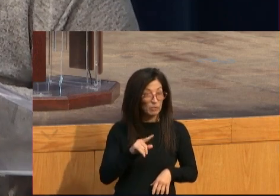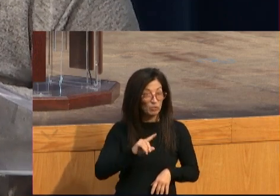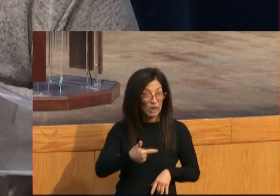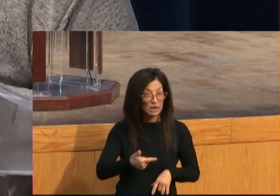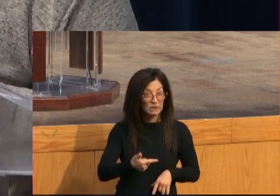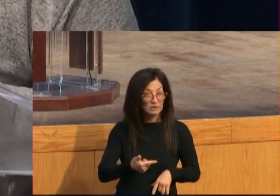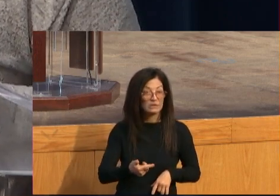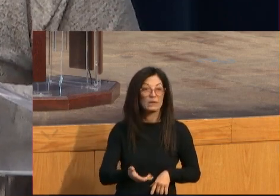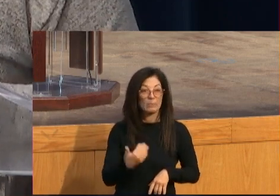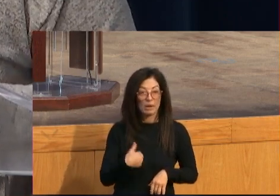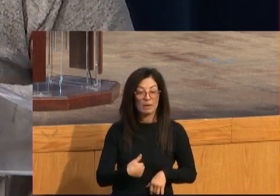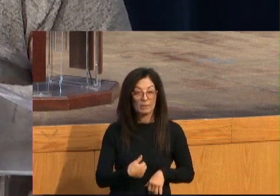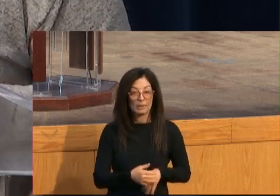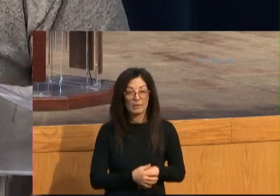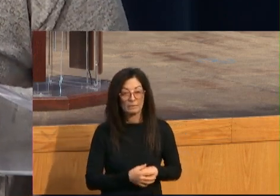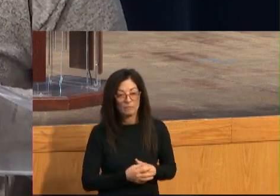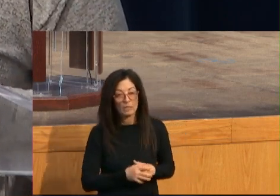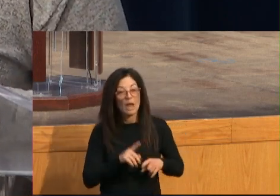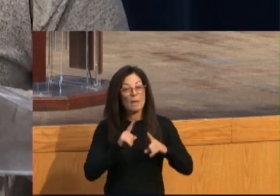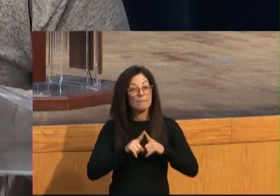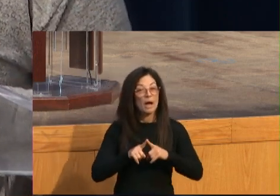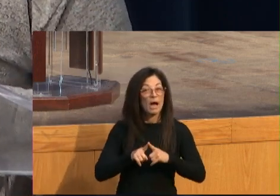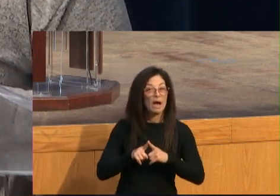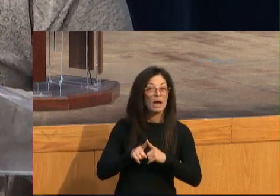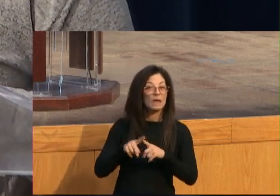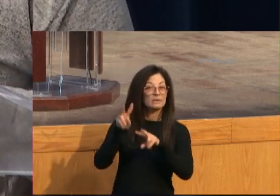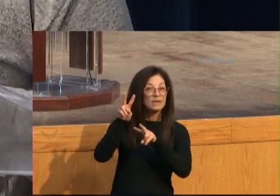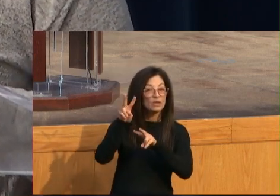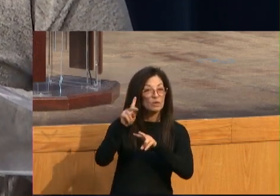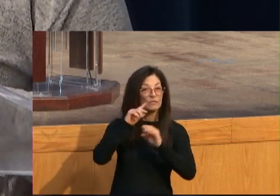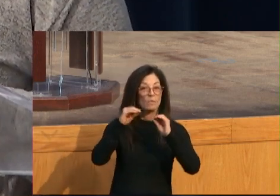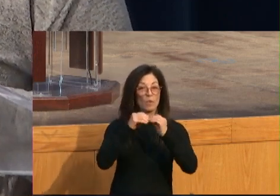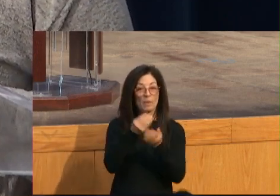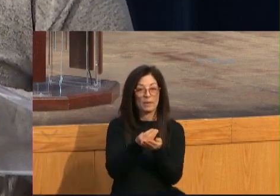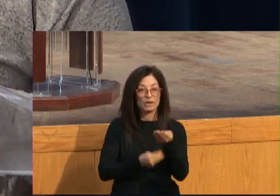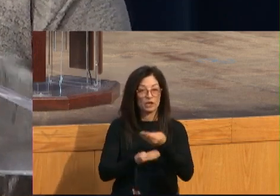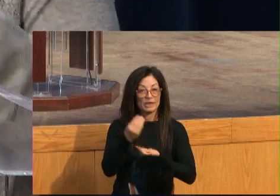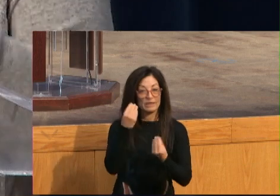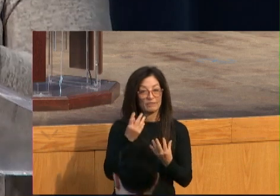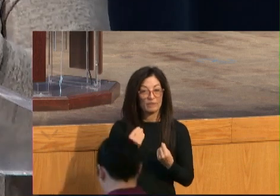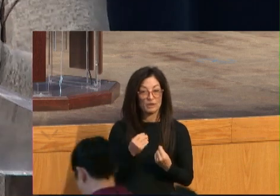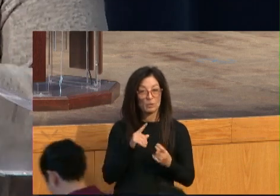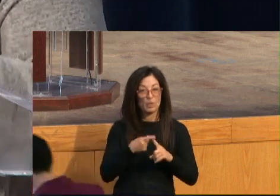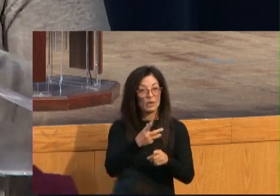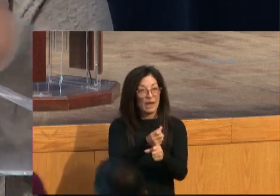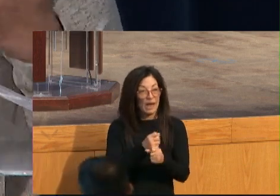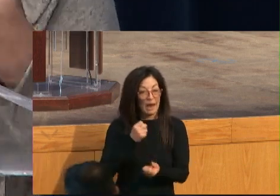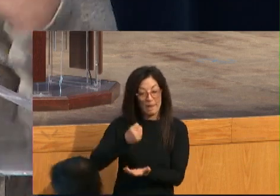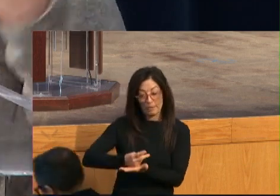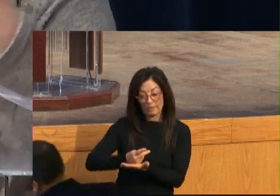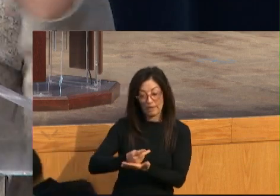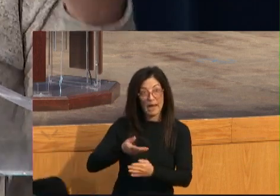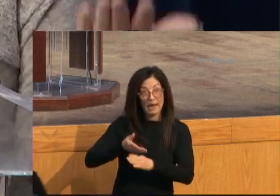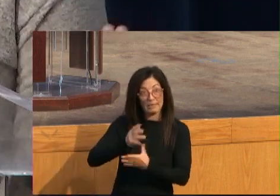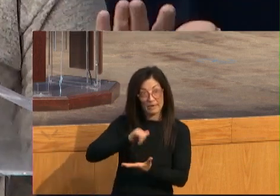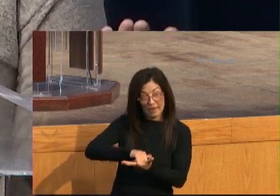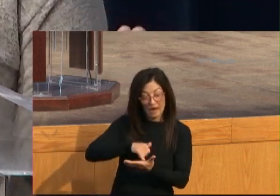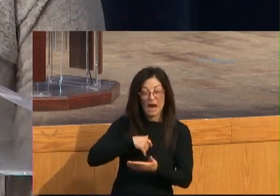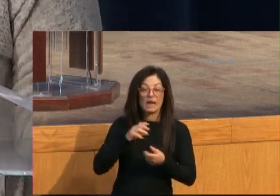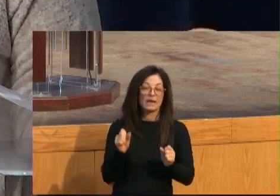here. But stay tuned for more budget information as we get the approval. Once it's approved, then I